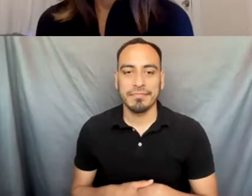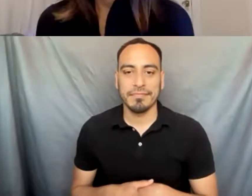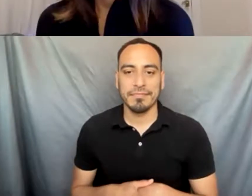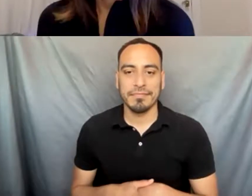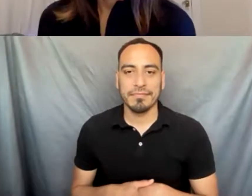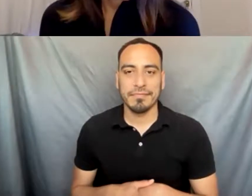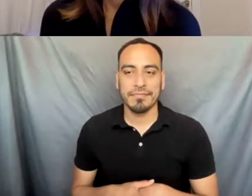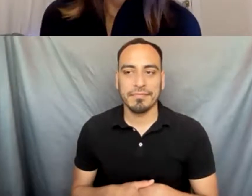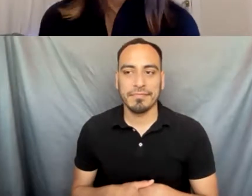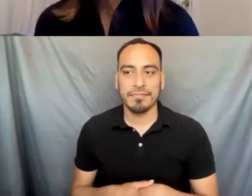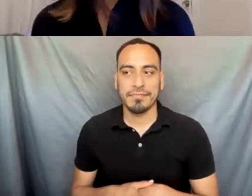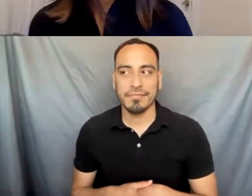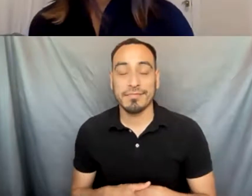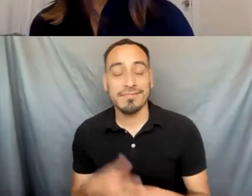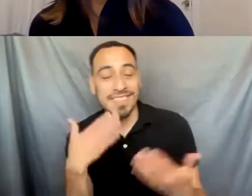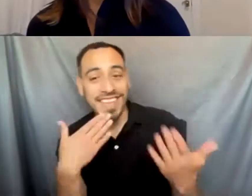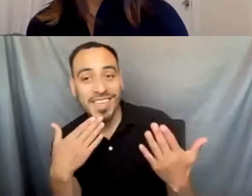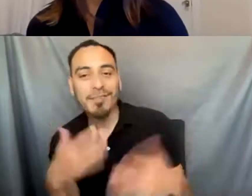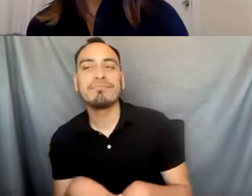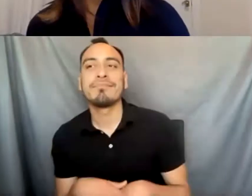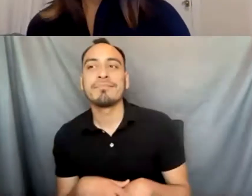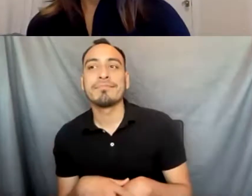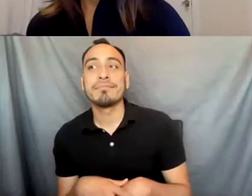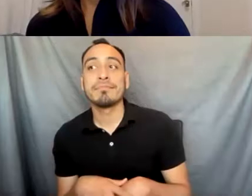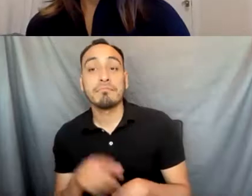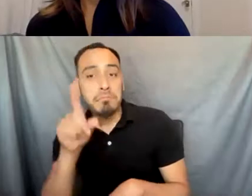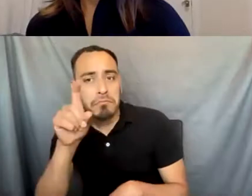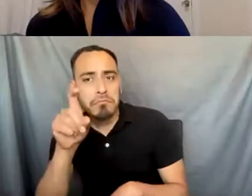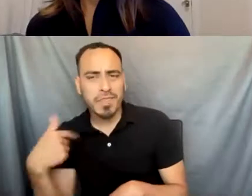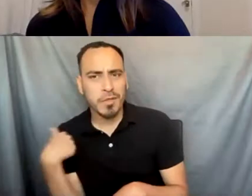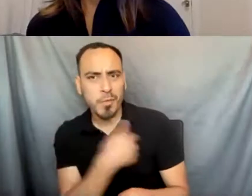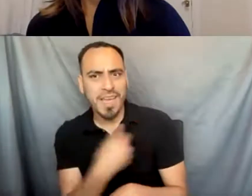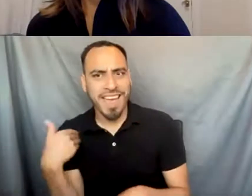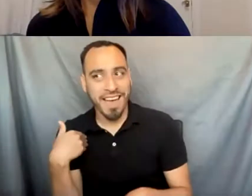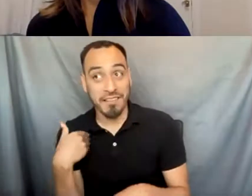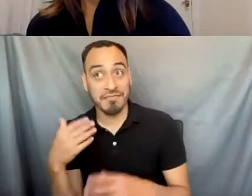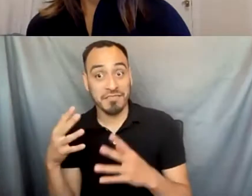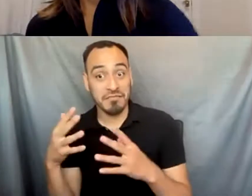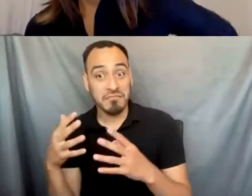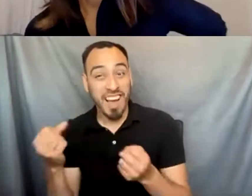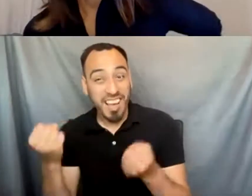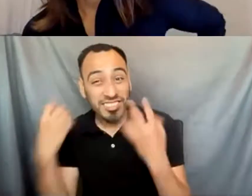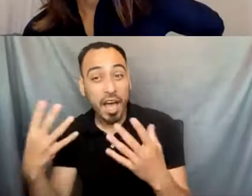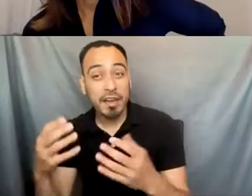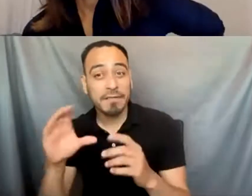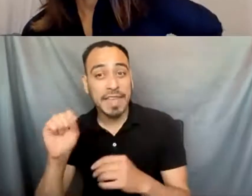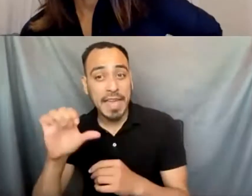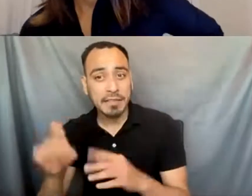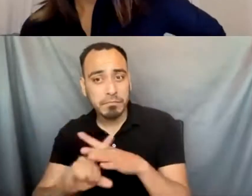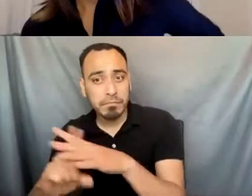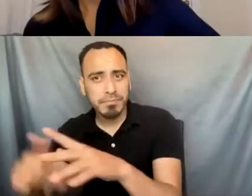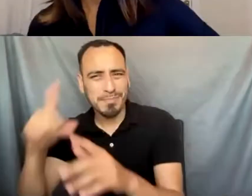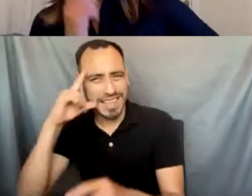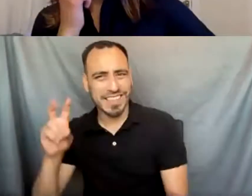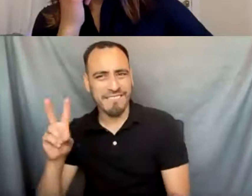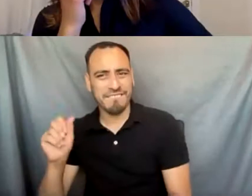Thank you. Do we have a significant number of cases due to the variants? And what are the existing variants in our county?